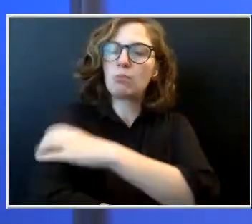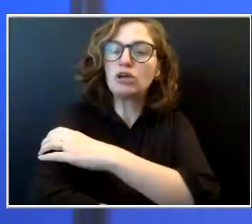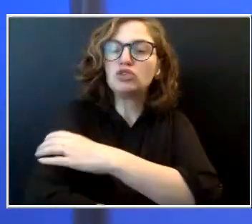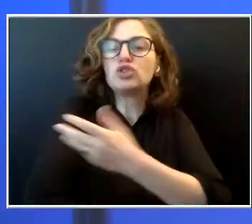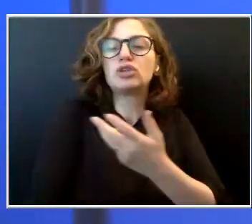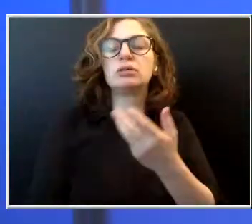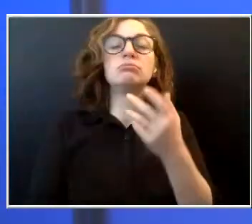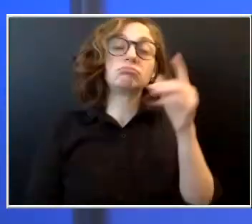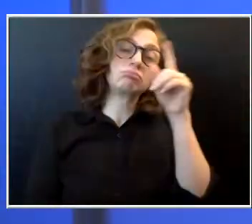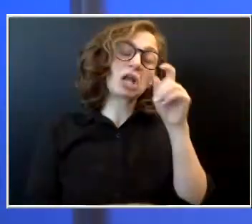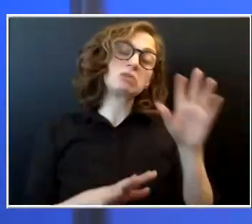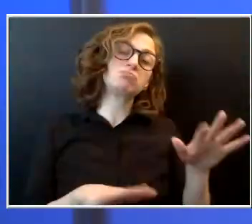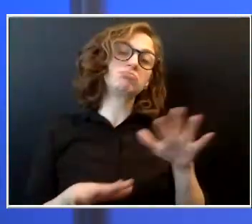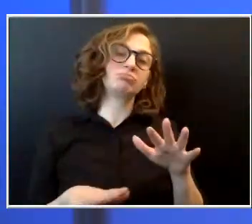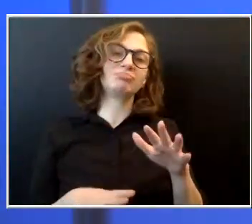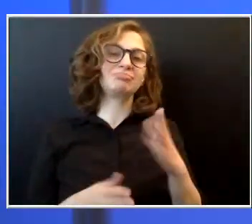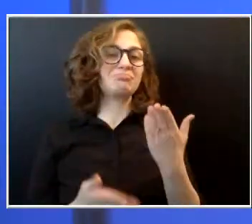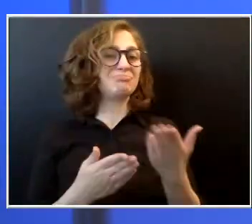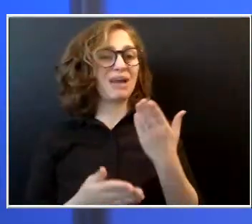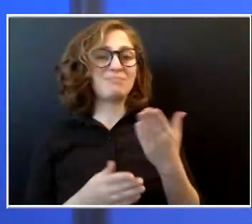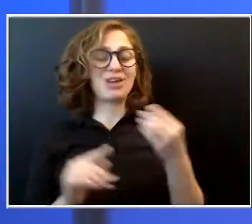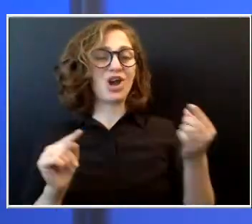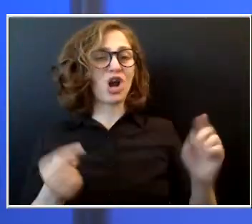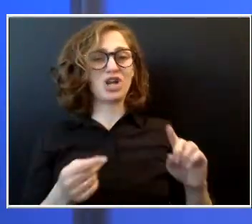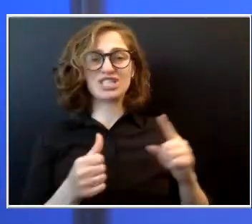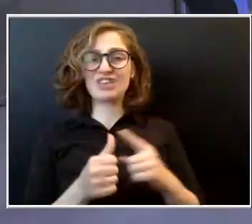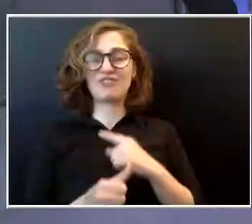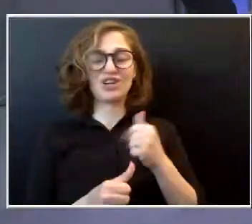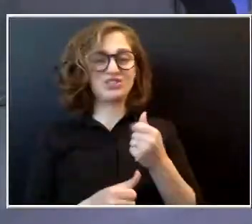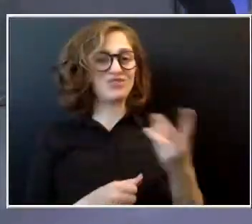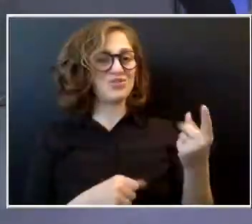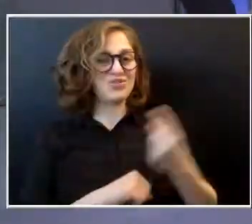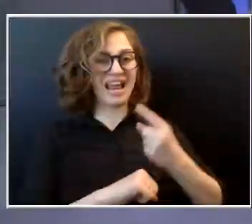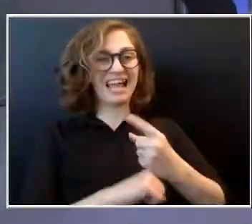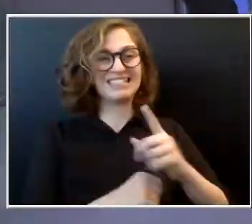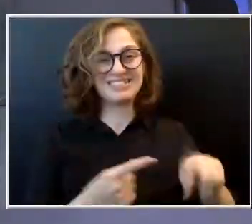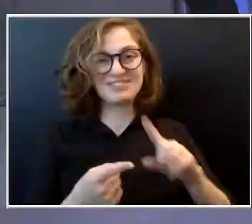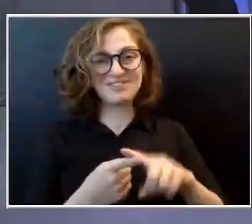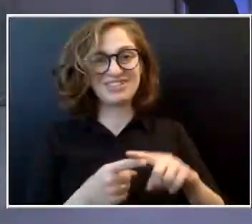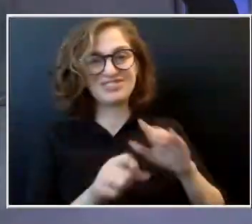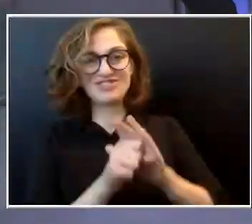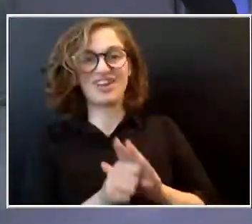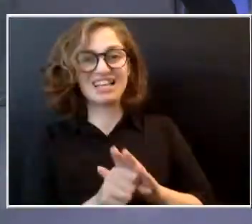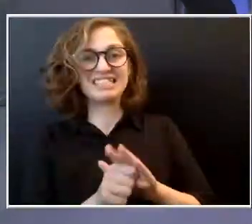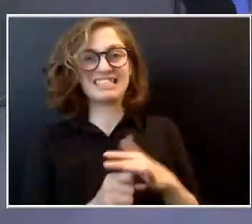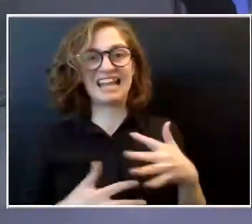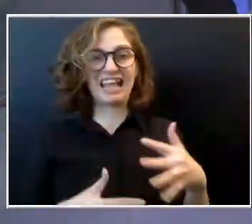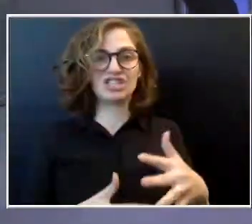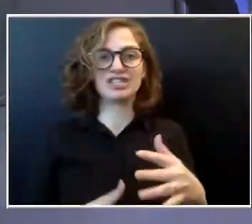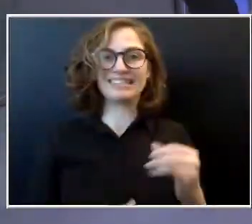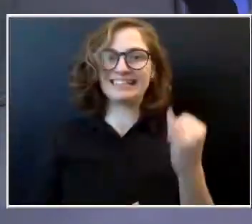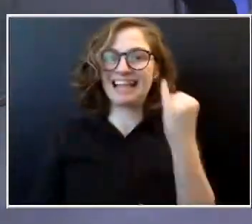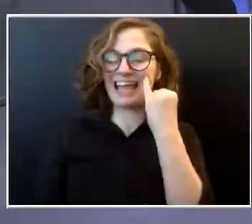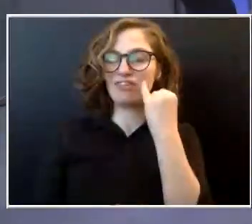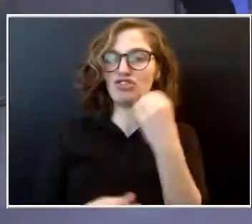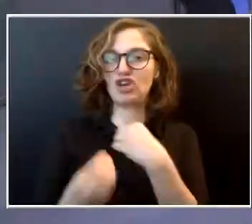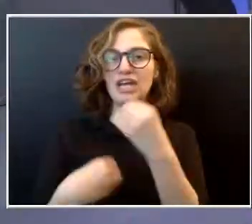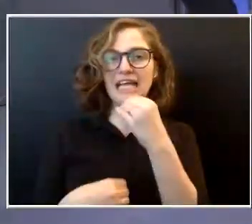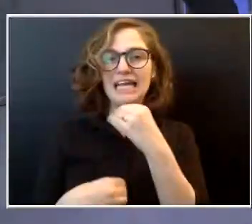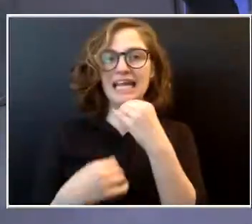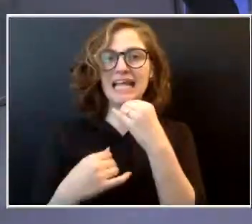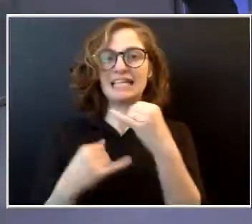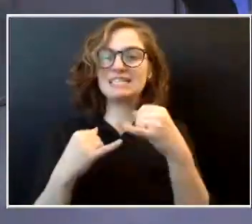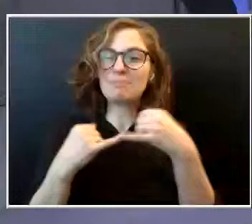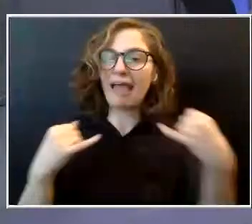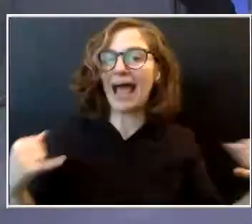know. Maybe it hurts the first couple dates when you're stressed and anxious. I don't know. So if you're eating spaghetti or barbecue on a first date, that's very stressful. Yeah,